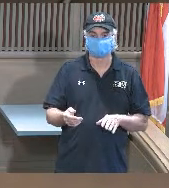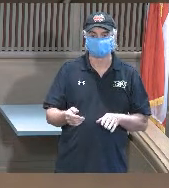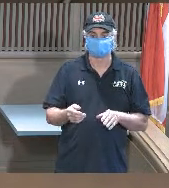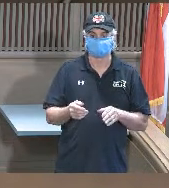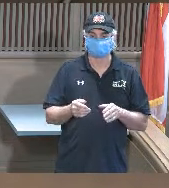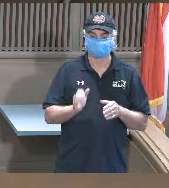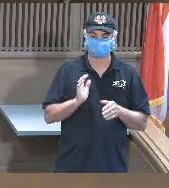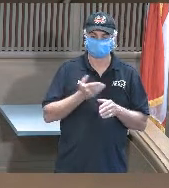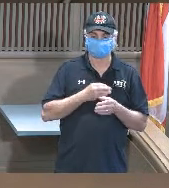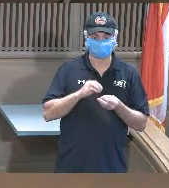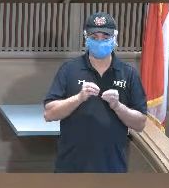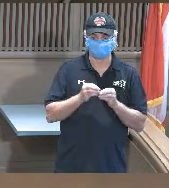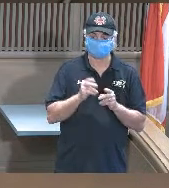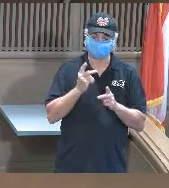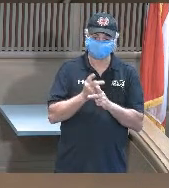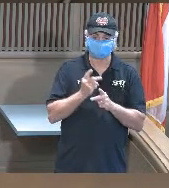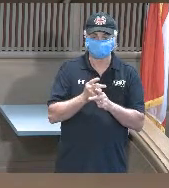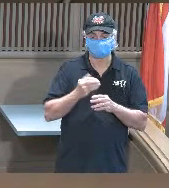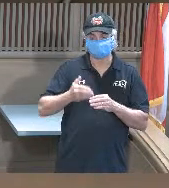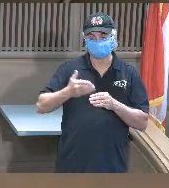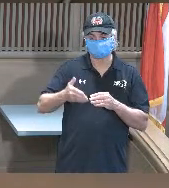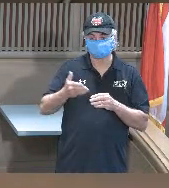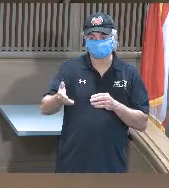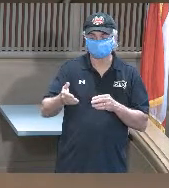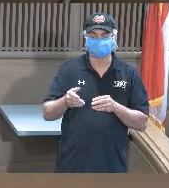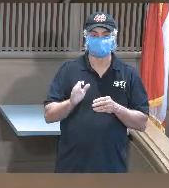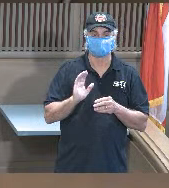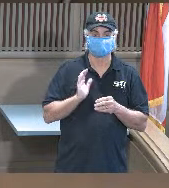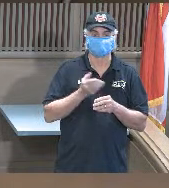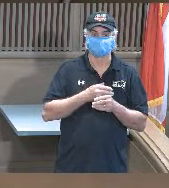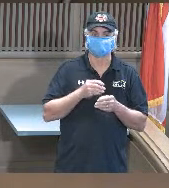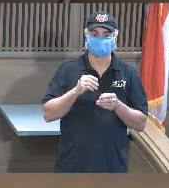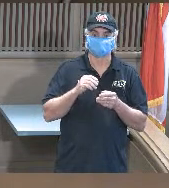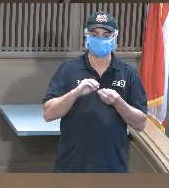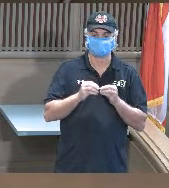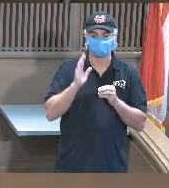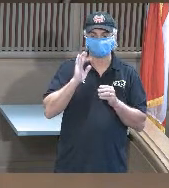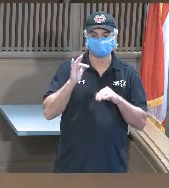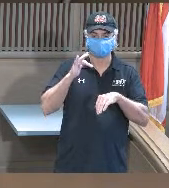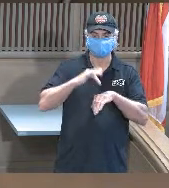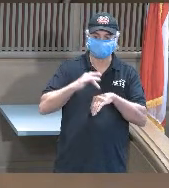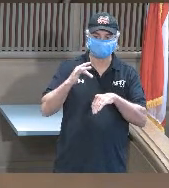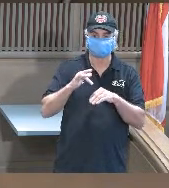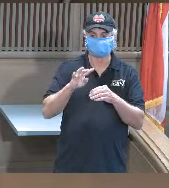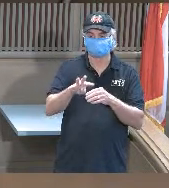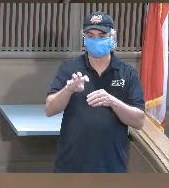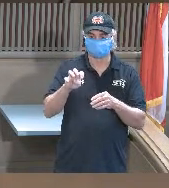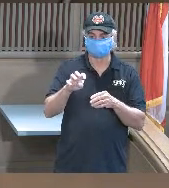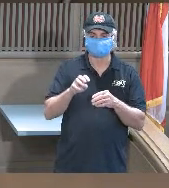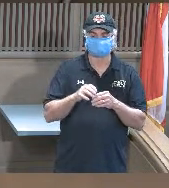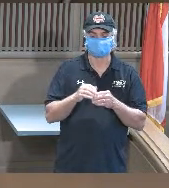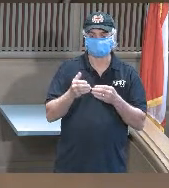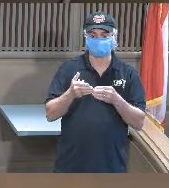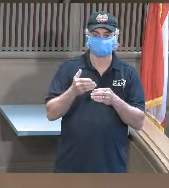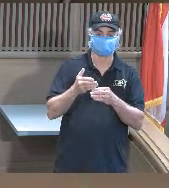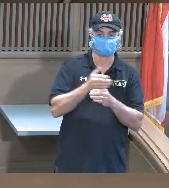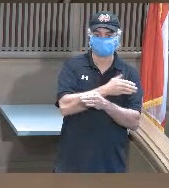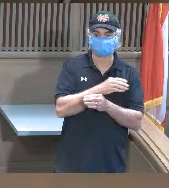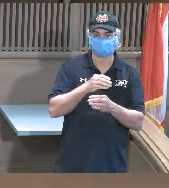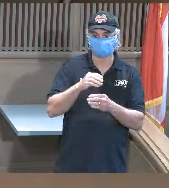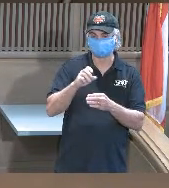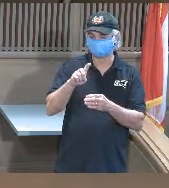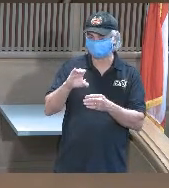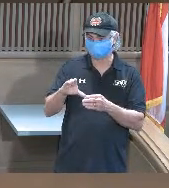out. And you do not have to be a part of that number. So I encourage you, everything has been said, pay